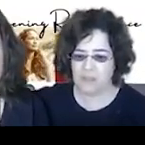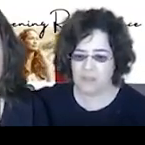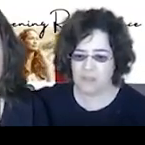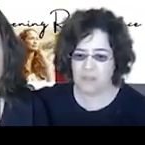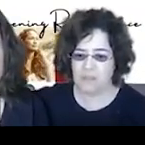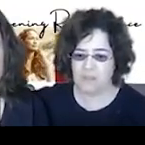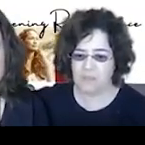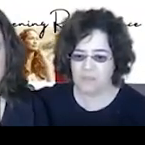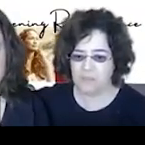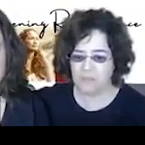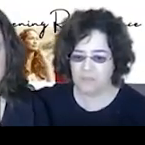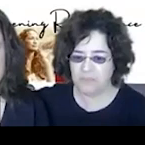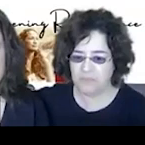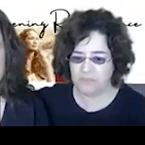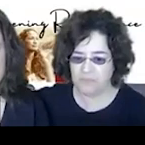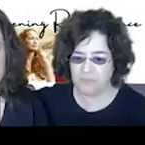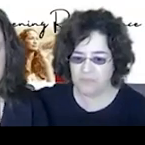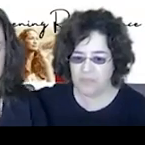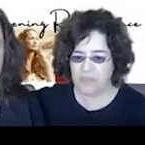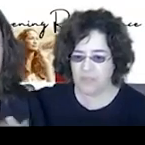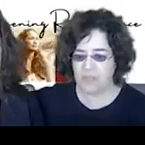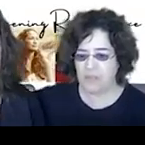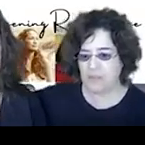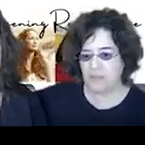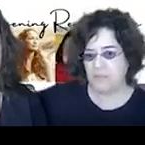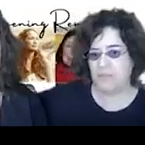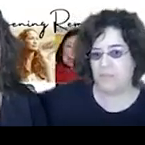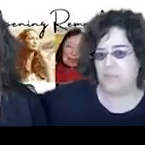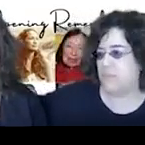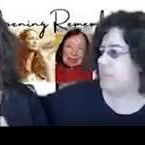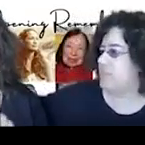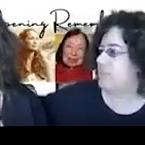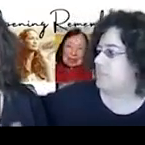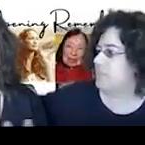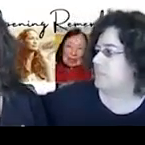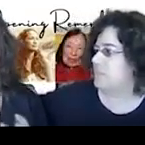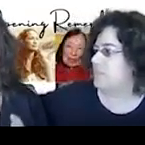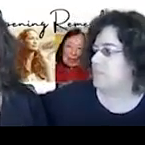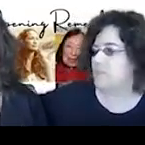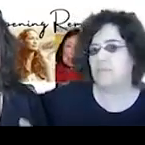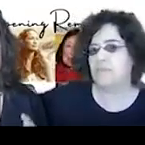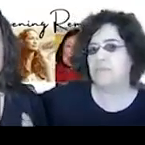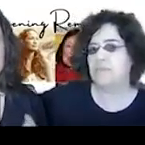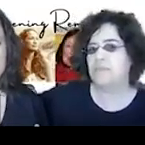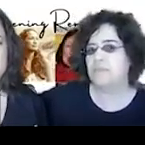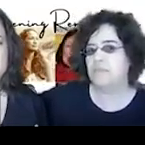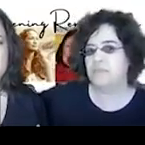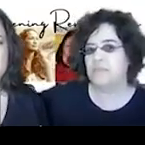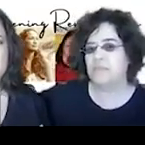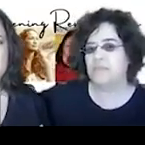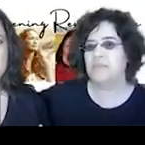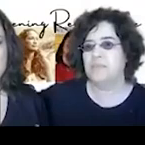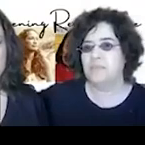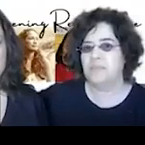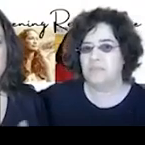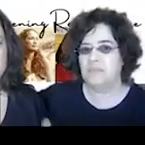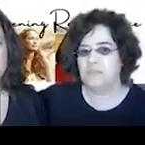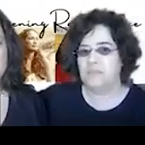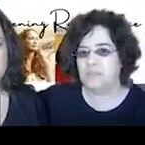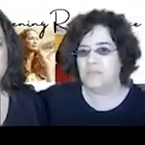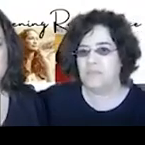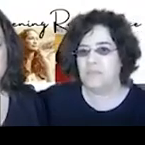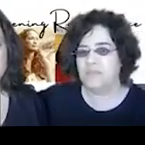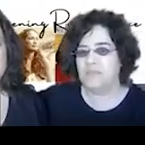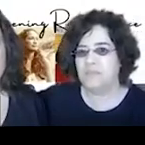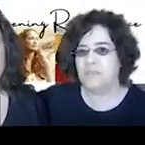And we are going to hear from two things we're going to do. For everyone, we tried to find a little piece where you hear